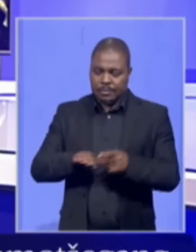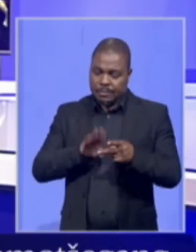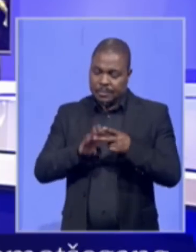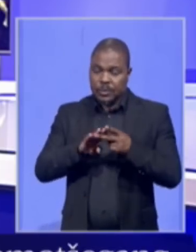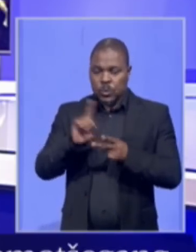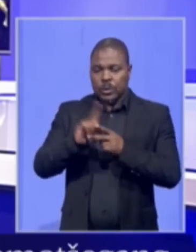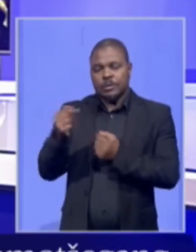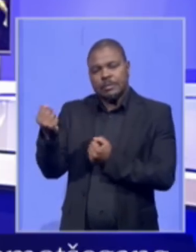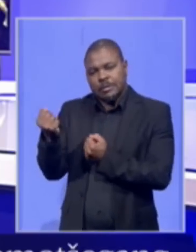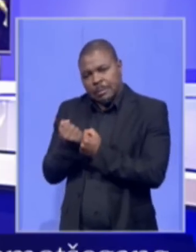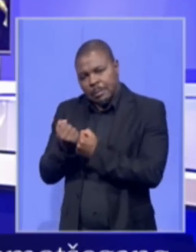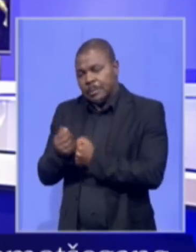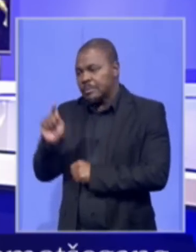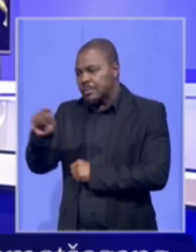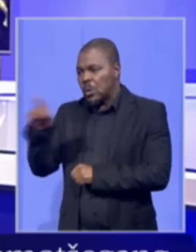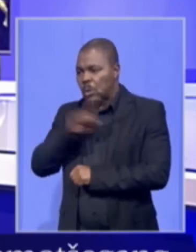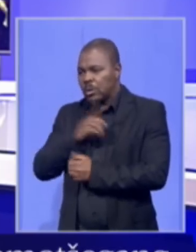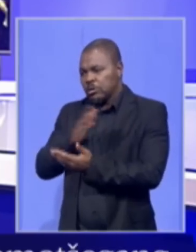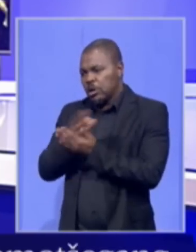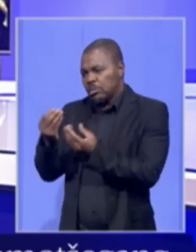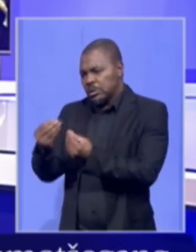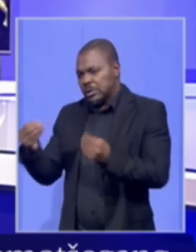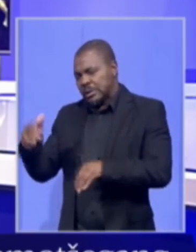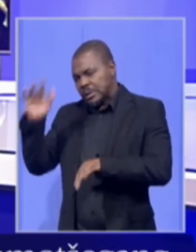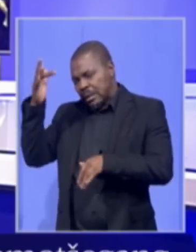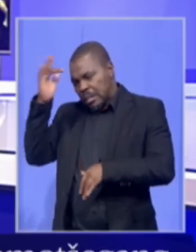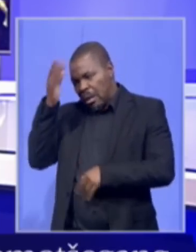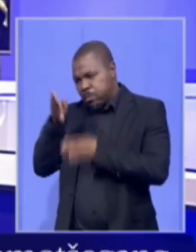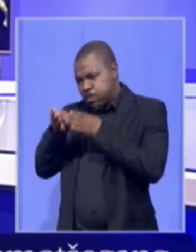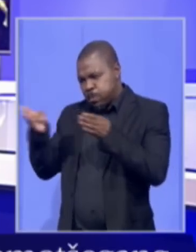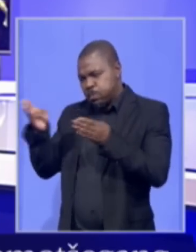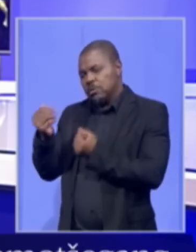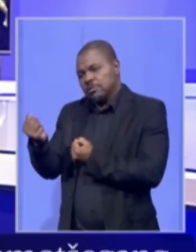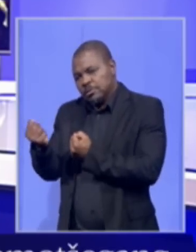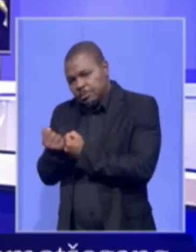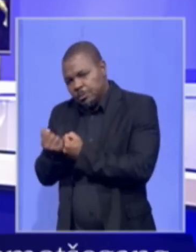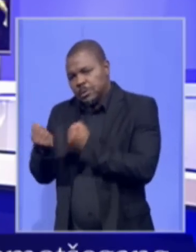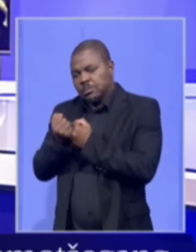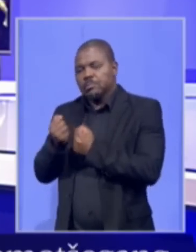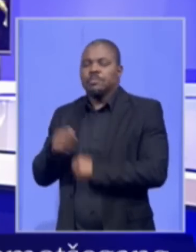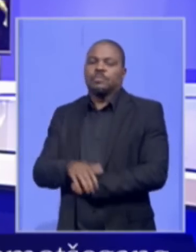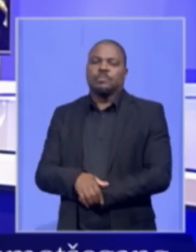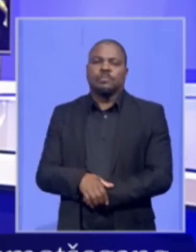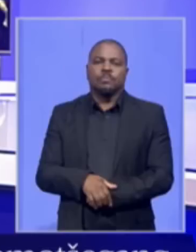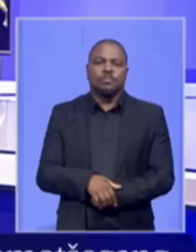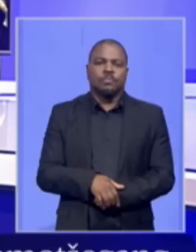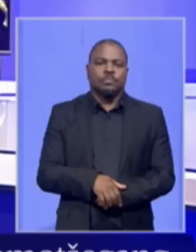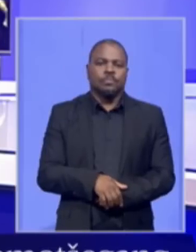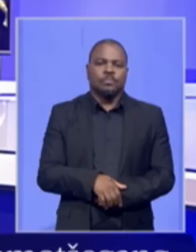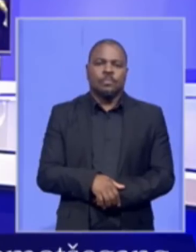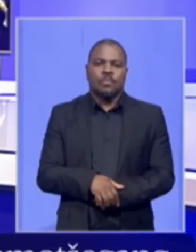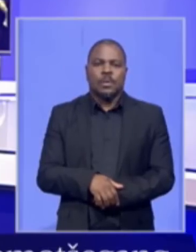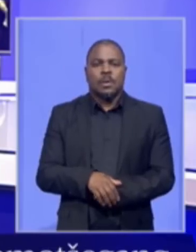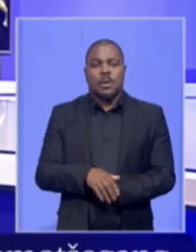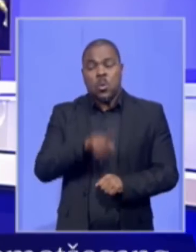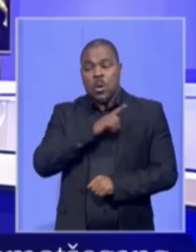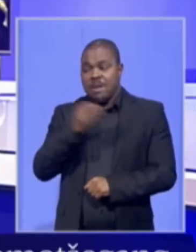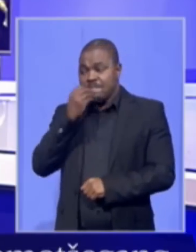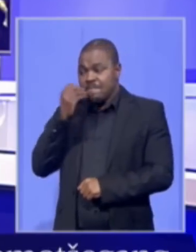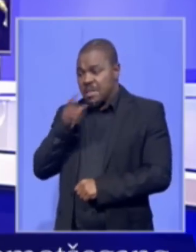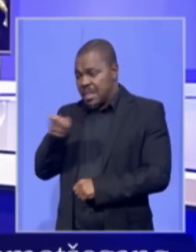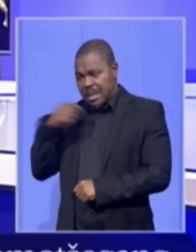a thekgo go bao bana ba bona ba sa swerego ke malwetši a go hlolwa ke mpholo wa ka dijong tšeo go